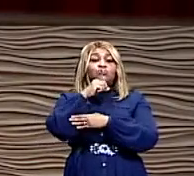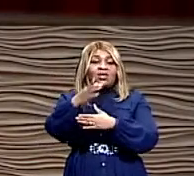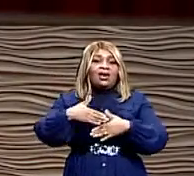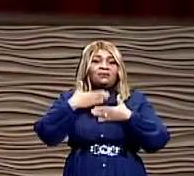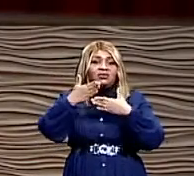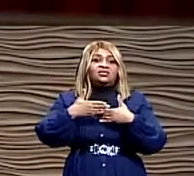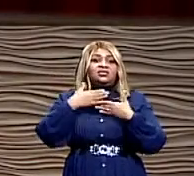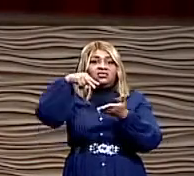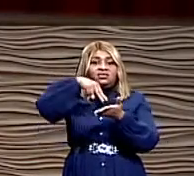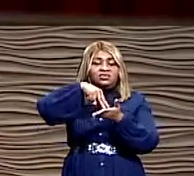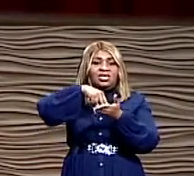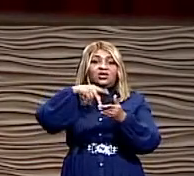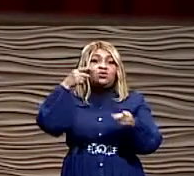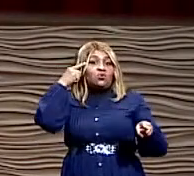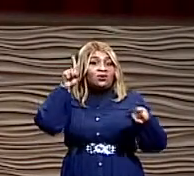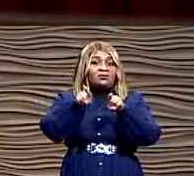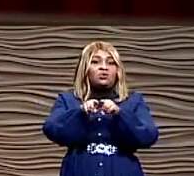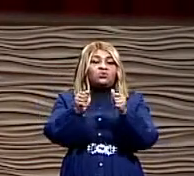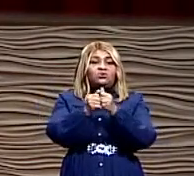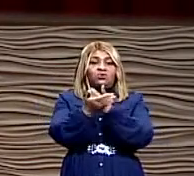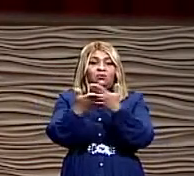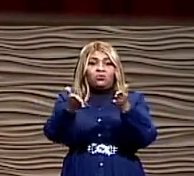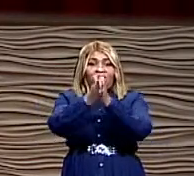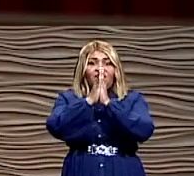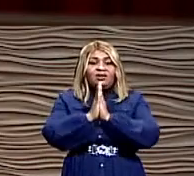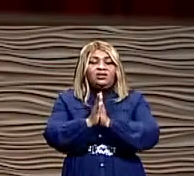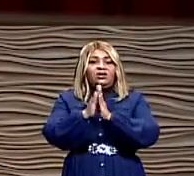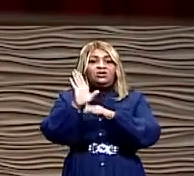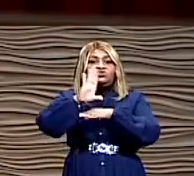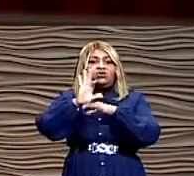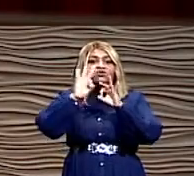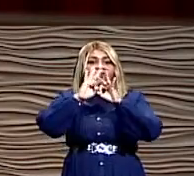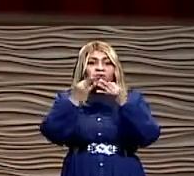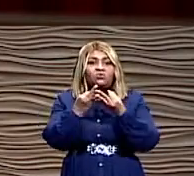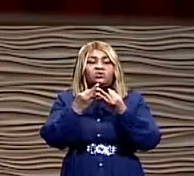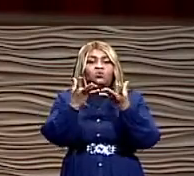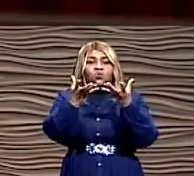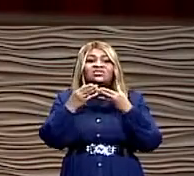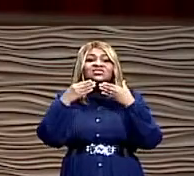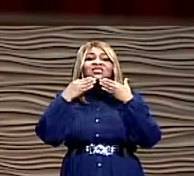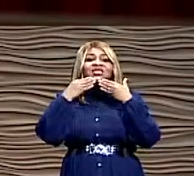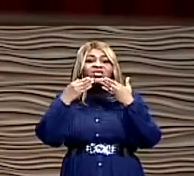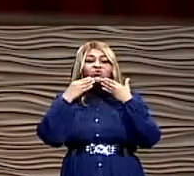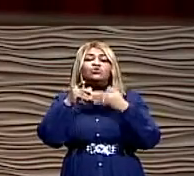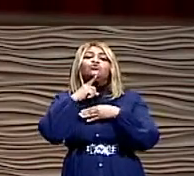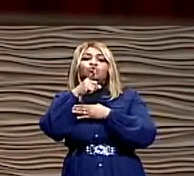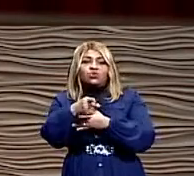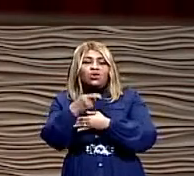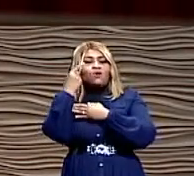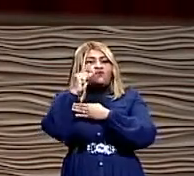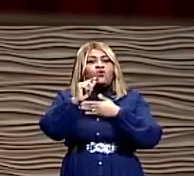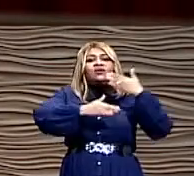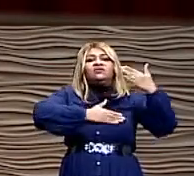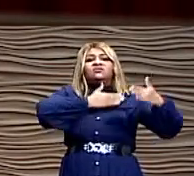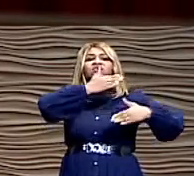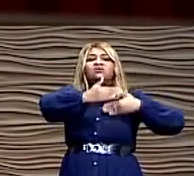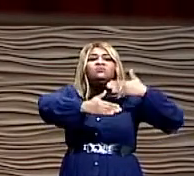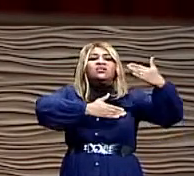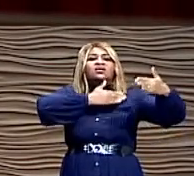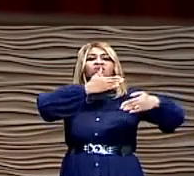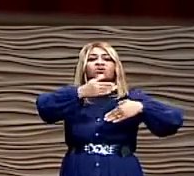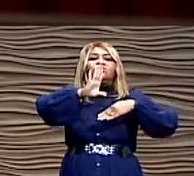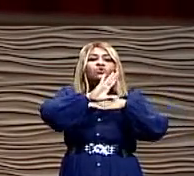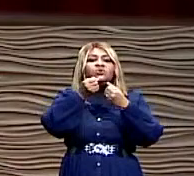agreement with you in prayer. Church family, we want to say thank you so much for continuing to being the